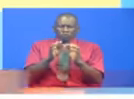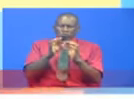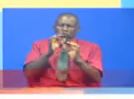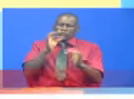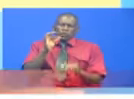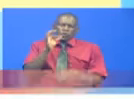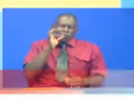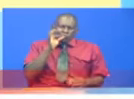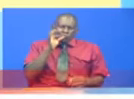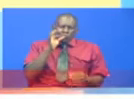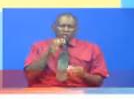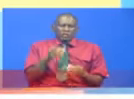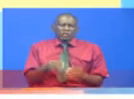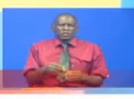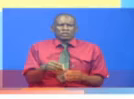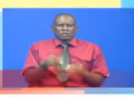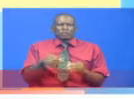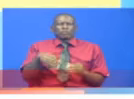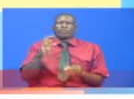and hoses.